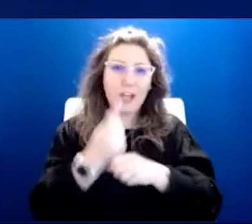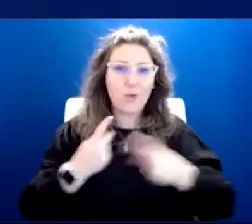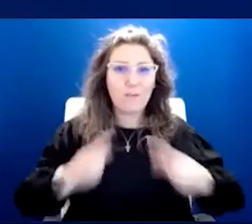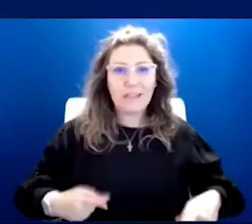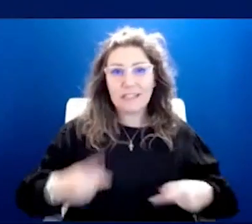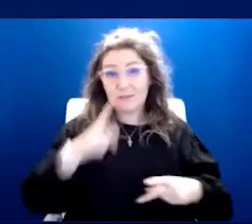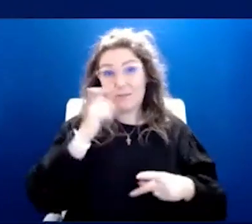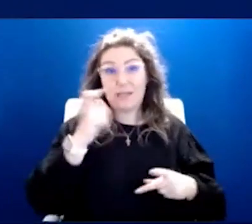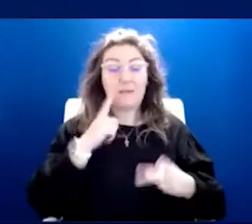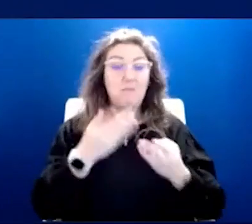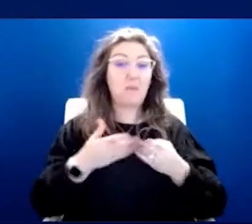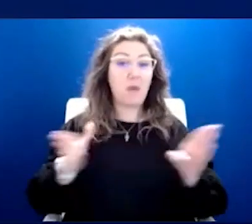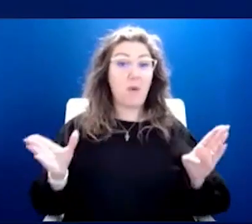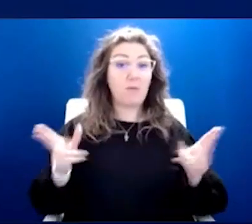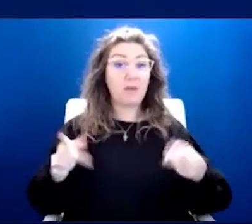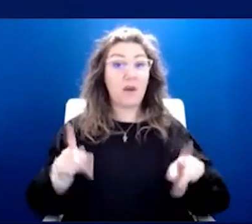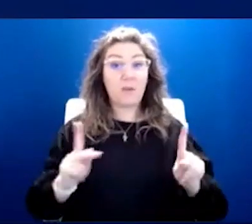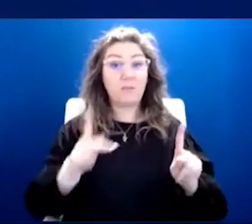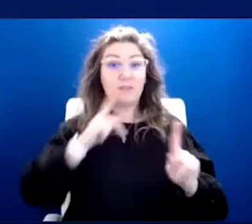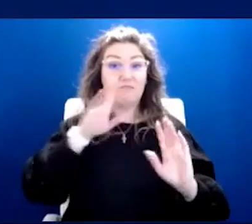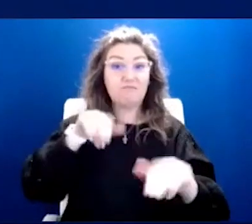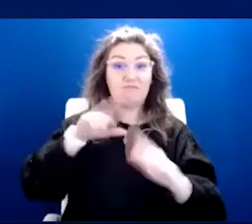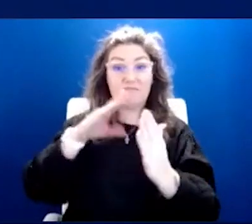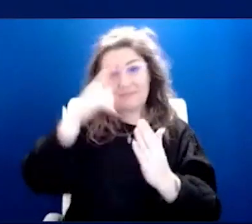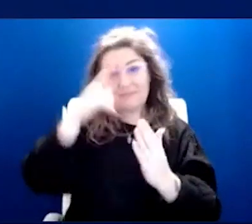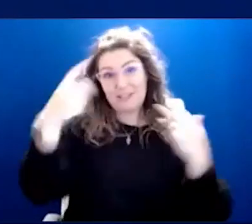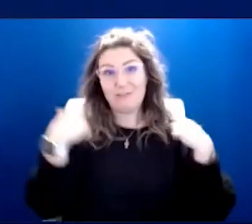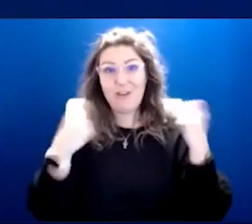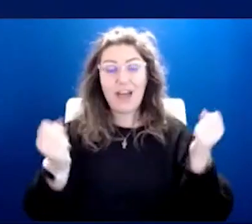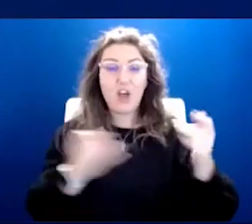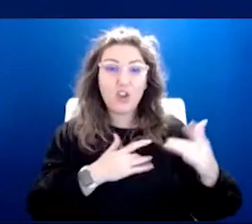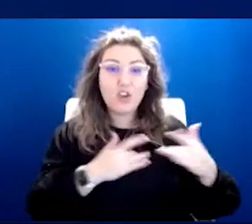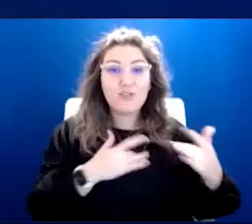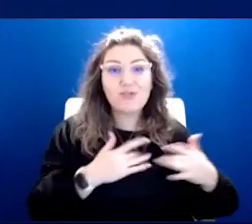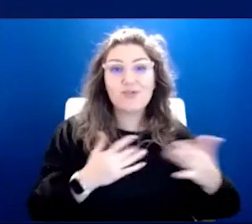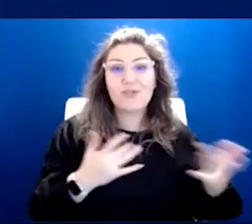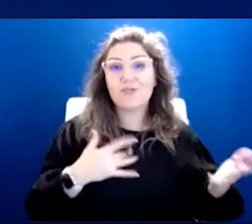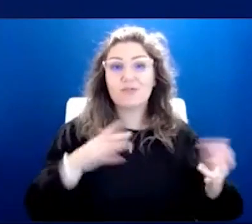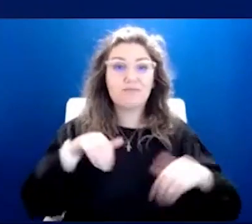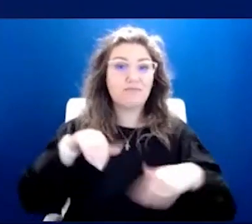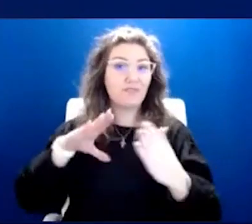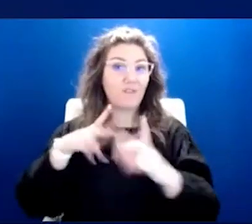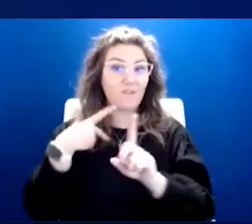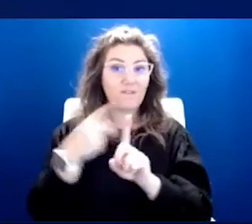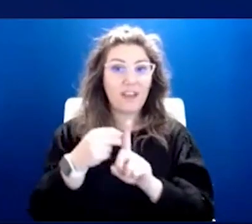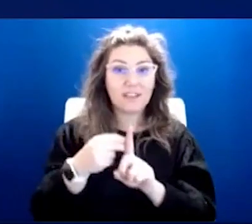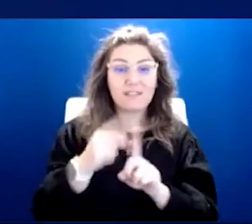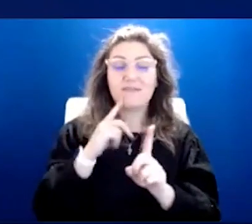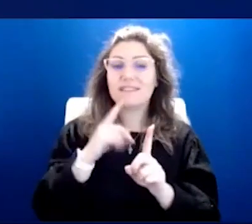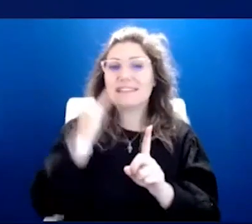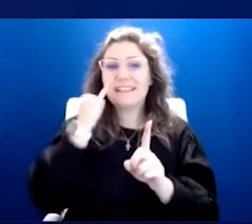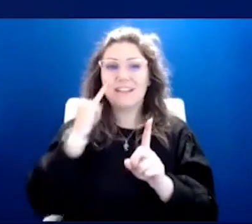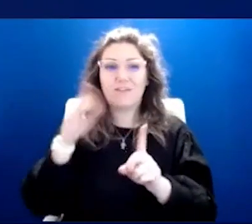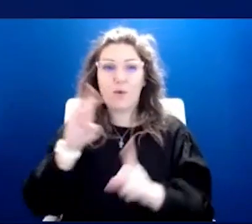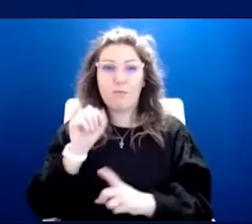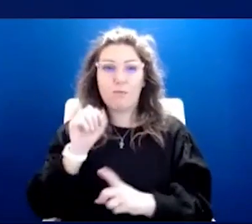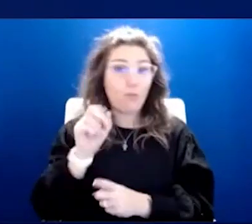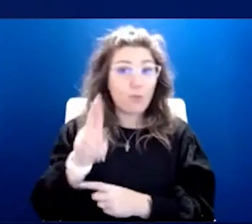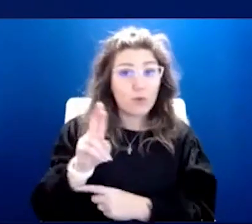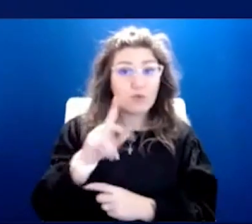open up opportunities to address these mental health concerns we're talking about, address vaccination, whether you're boosted, whether you've got some